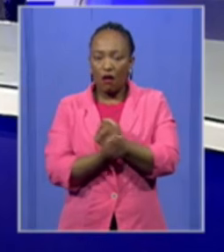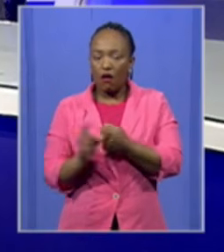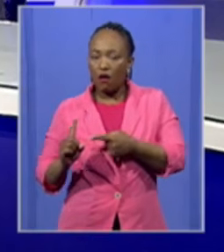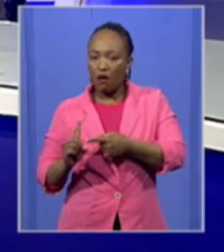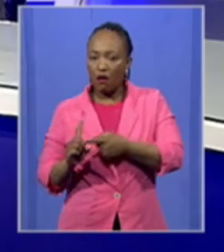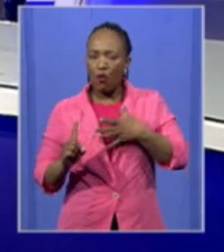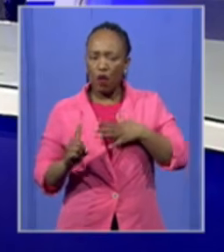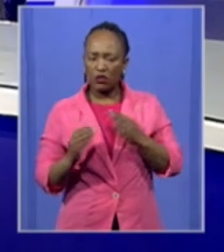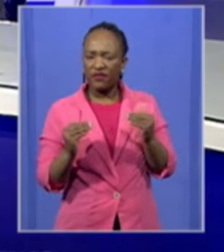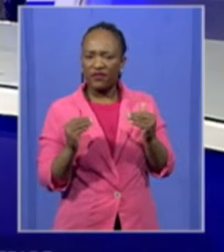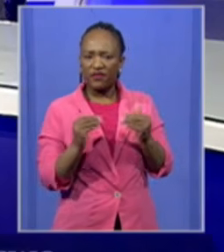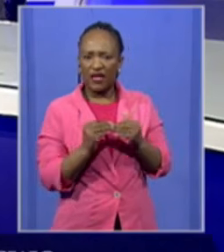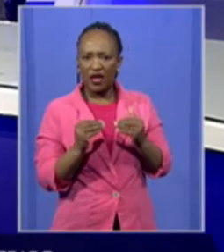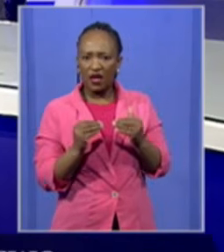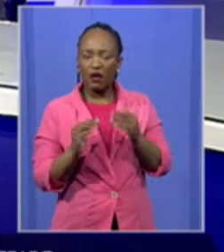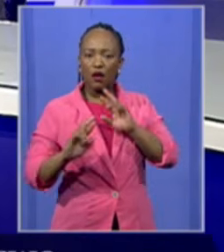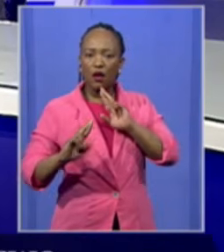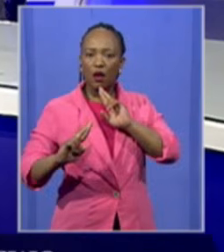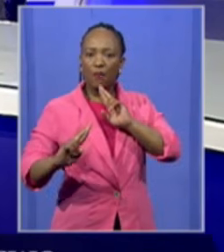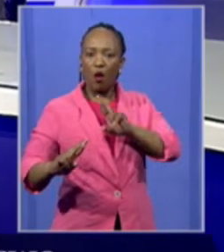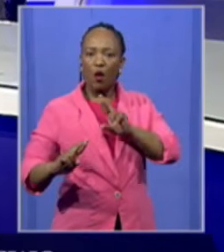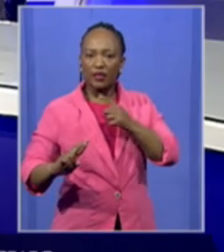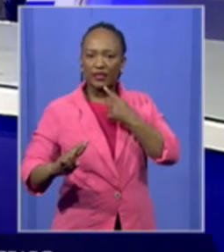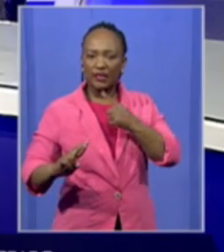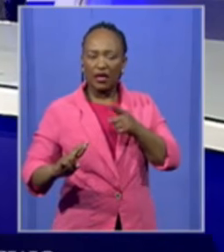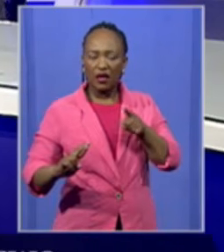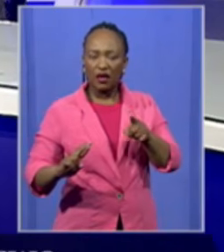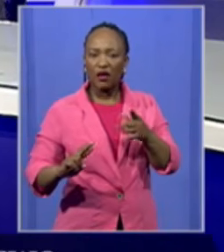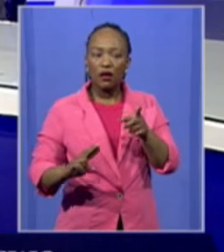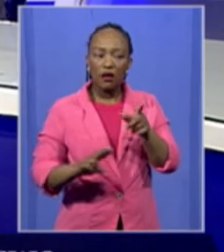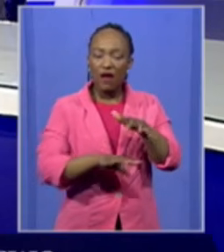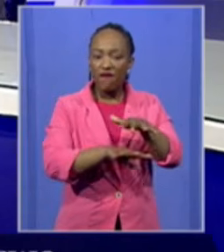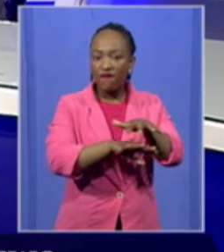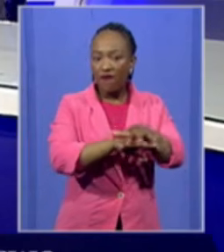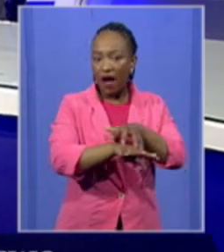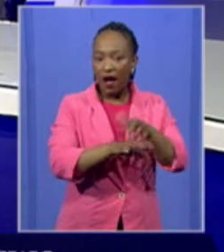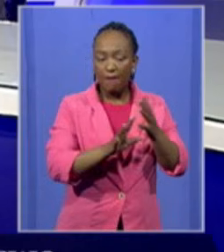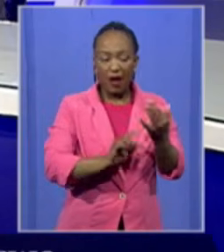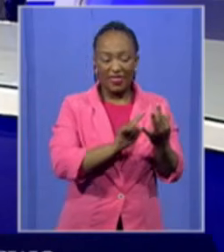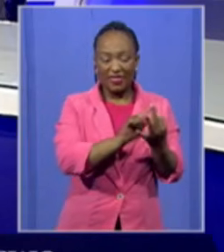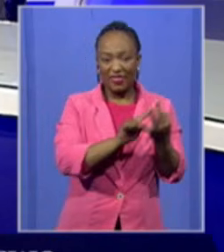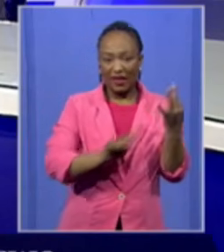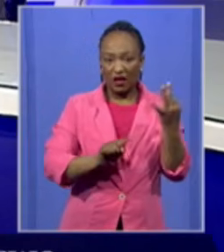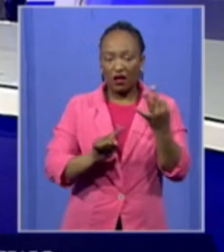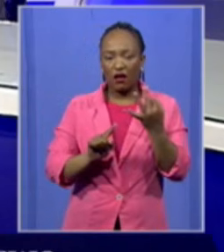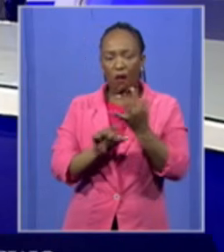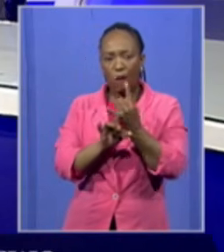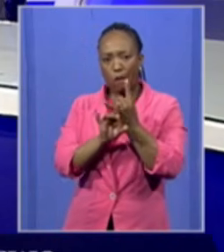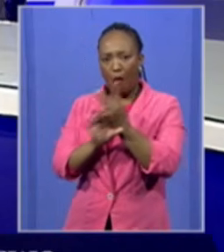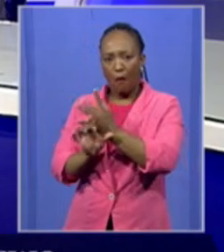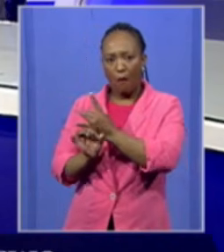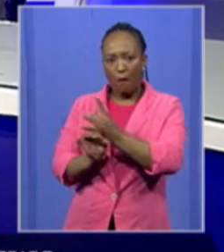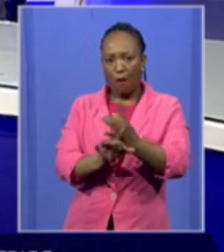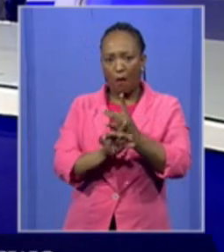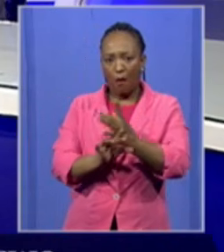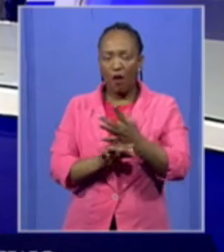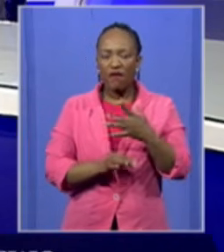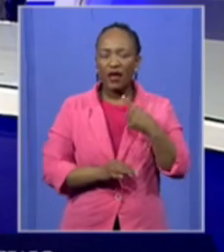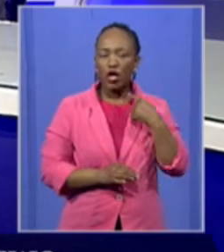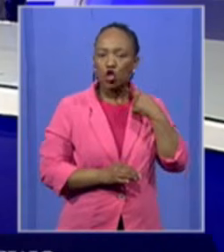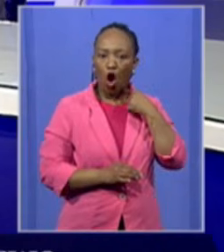mora ditlaleho tse reng o ile a otlwa ke dihwai tse tharo tse ileng tsa ba tsa lokolla dintja hore